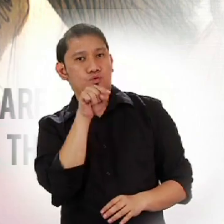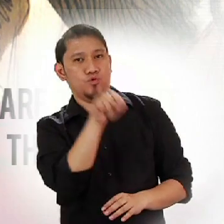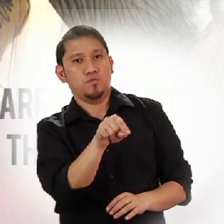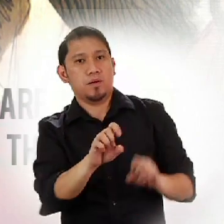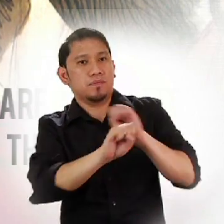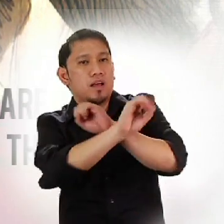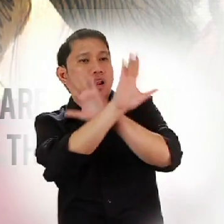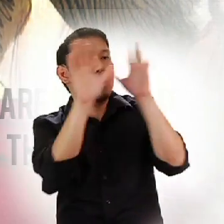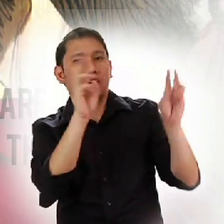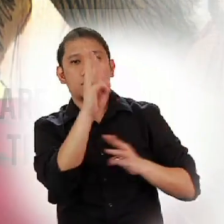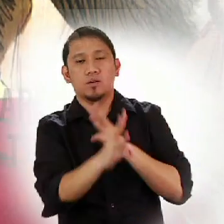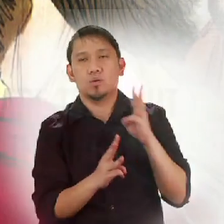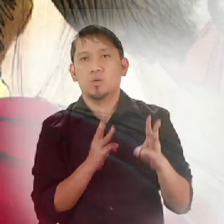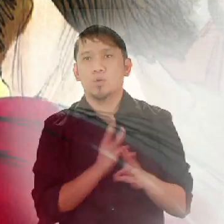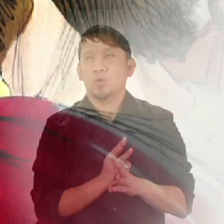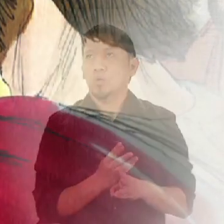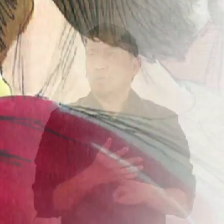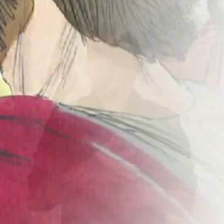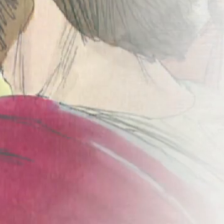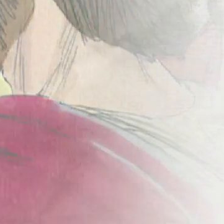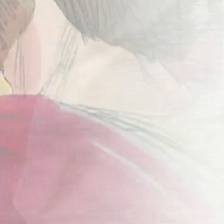world.